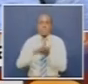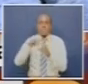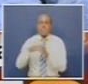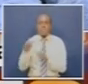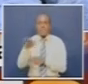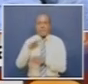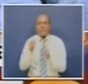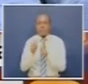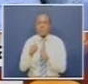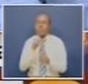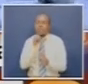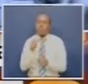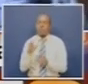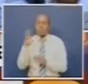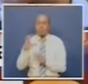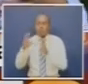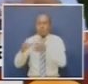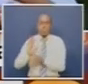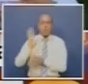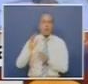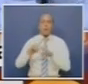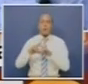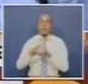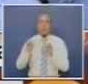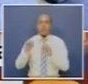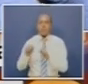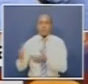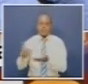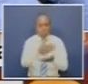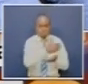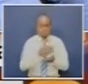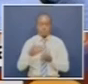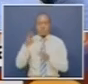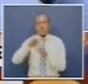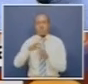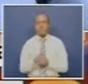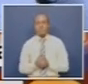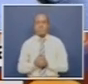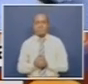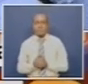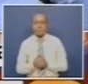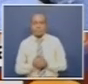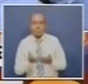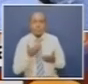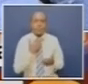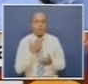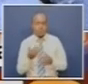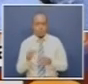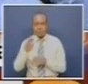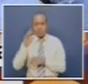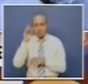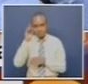not necessarily called strongholds, and therefore can help in terms of contributing to the vote basket. Right. I want to get Simba Rati to